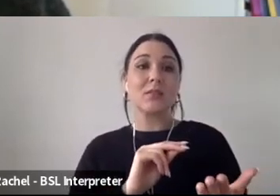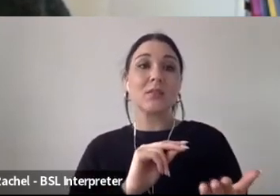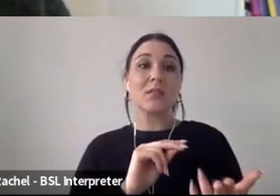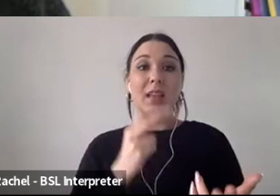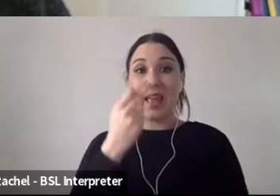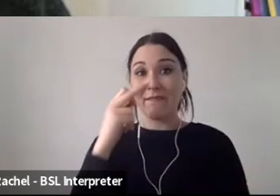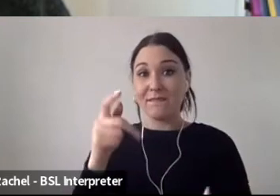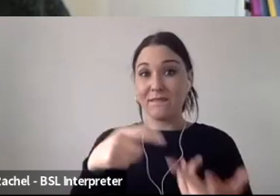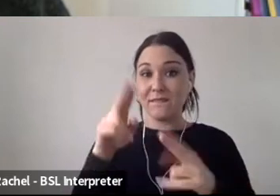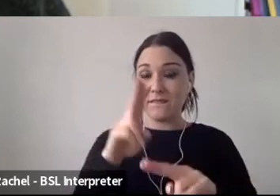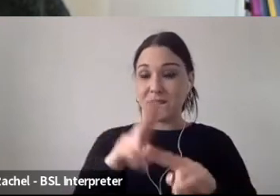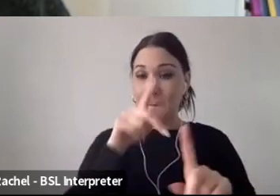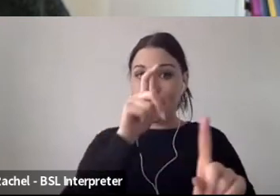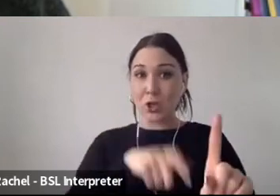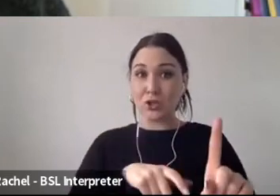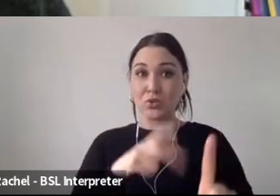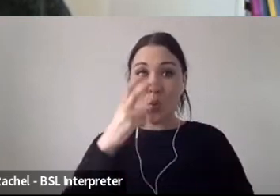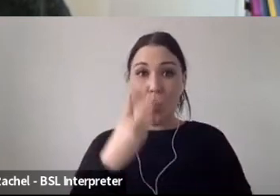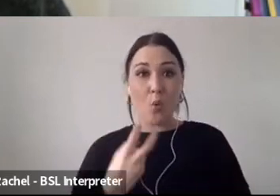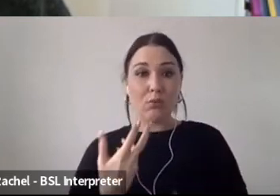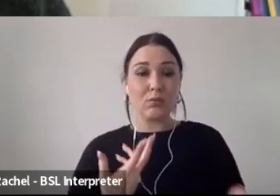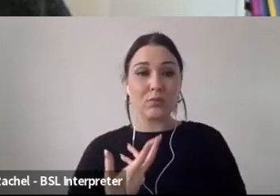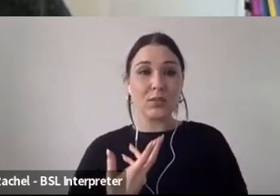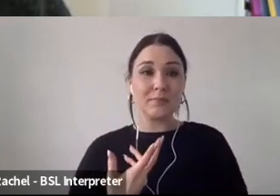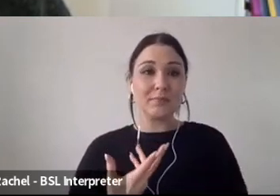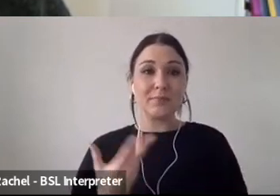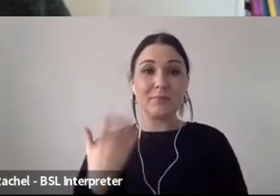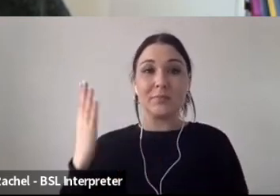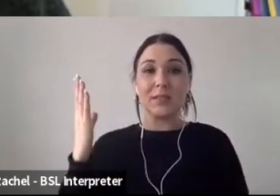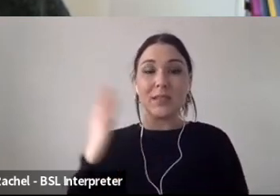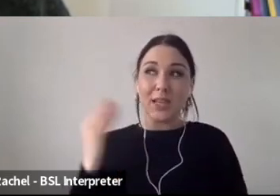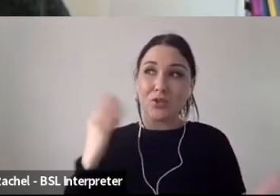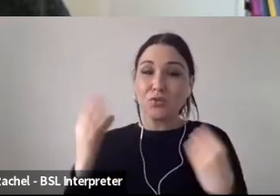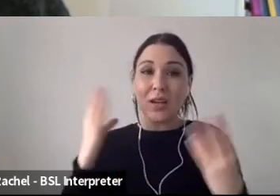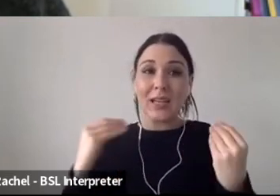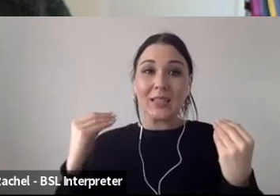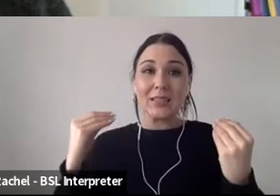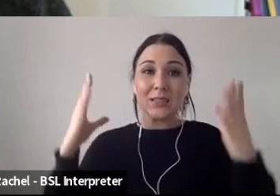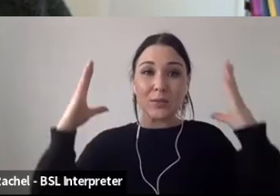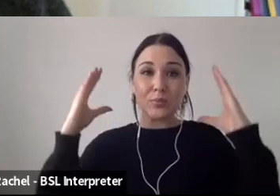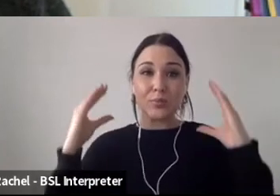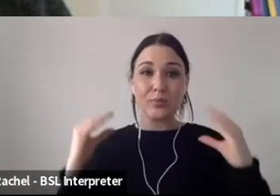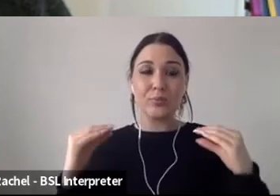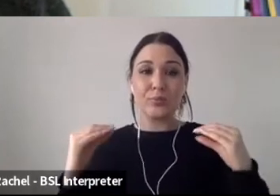someone is elderly and their hearing's going,